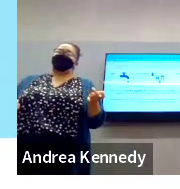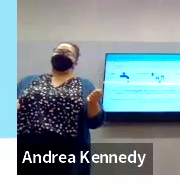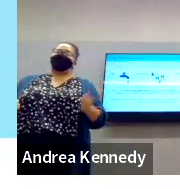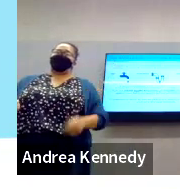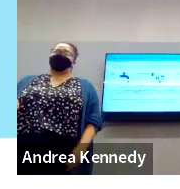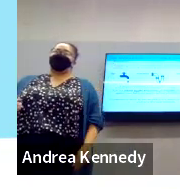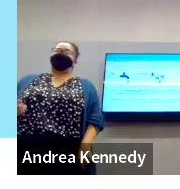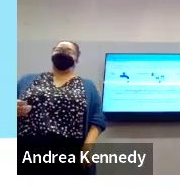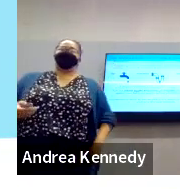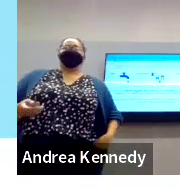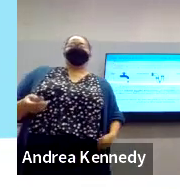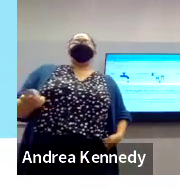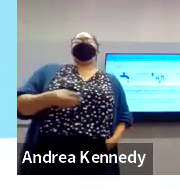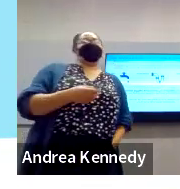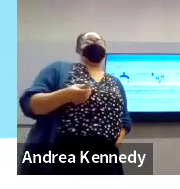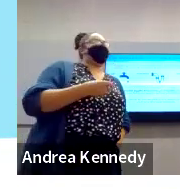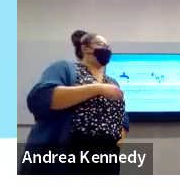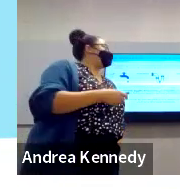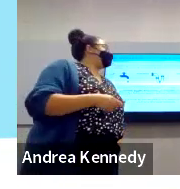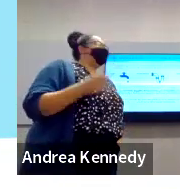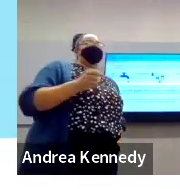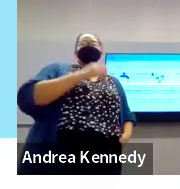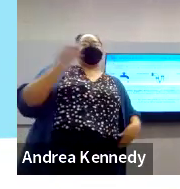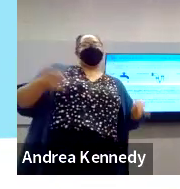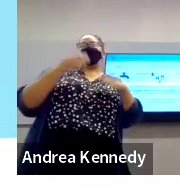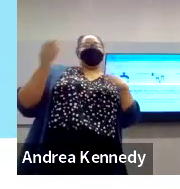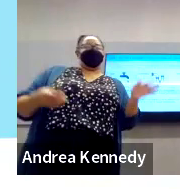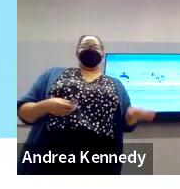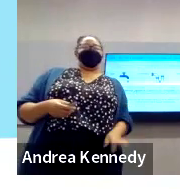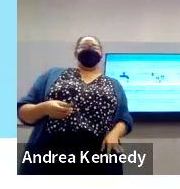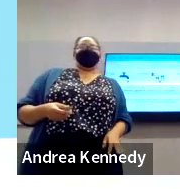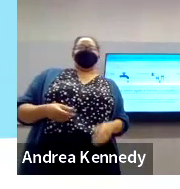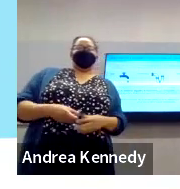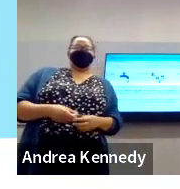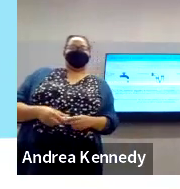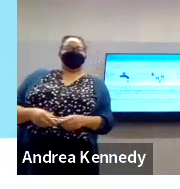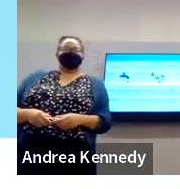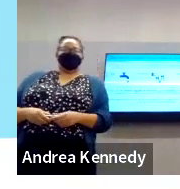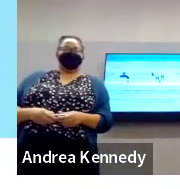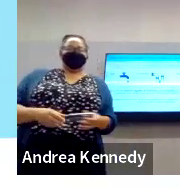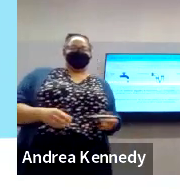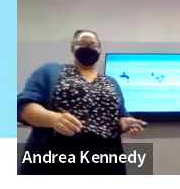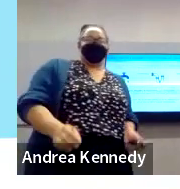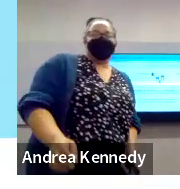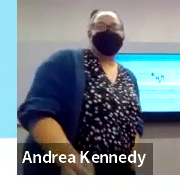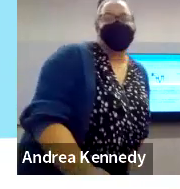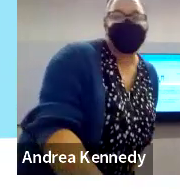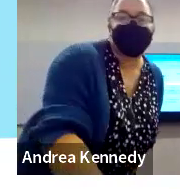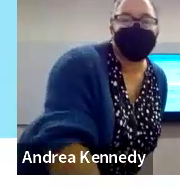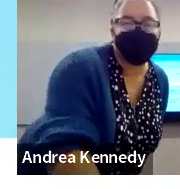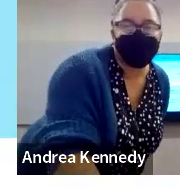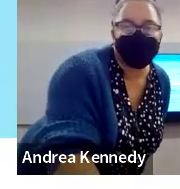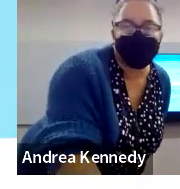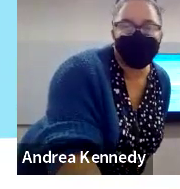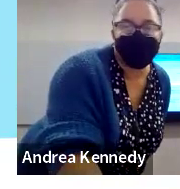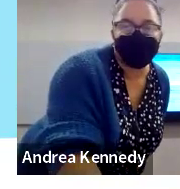can hang out and Okay, no, talk yeah, more. And then if you have any questions about the process and everything, we can get into that too. Okay, no. So I